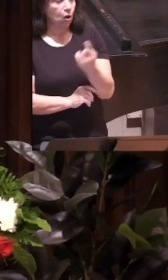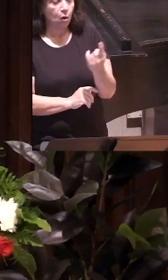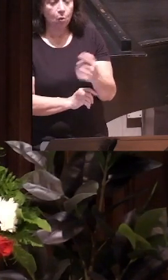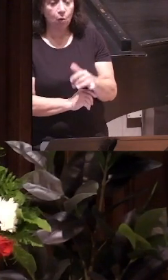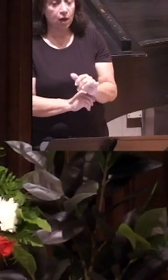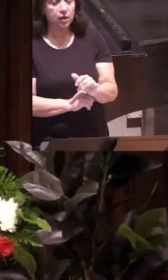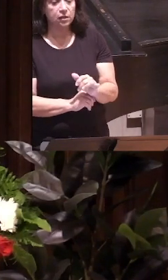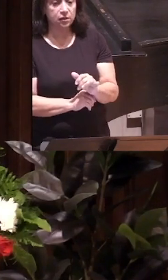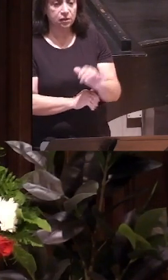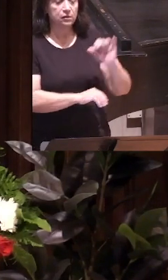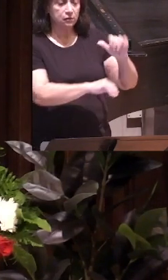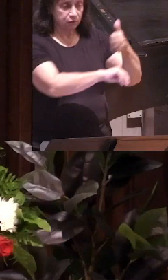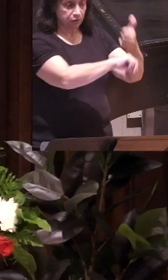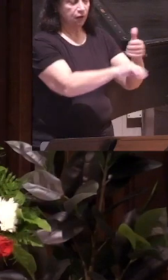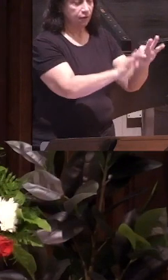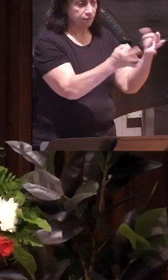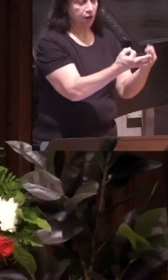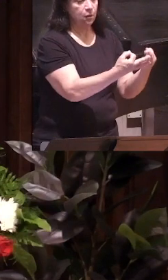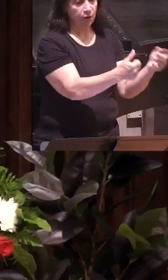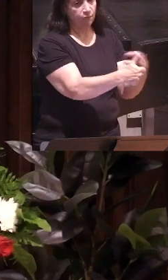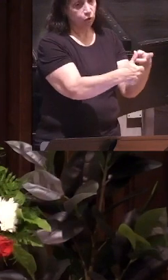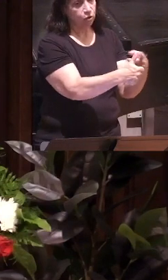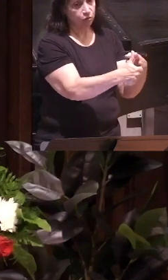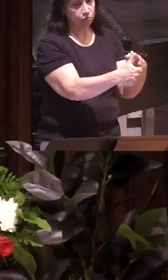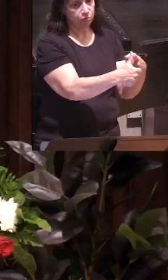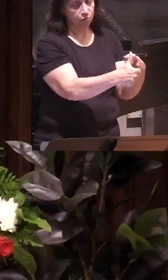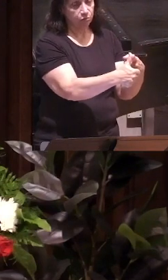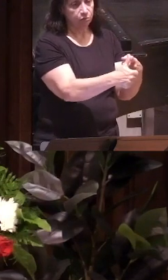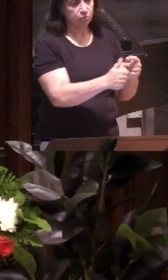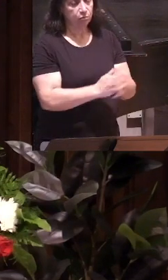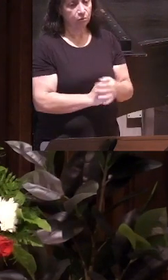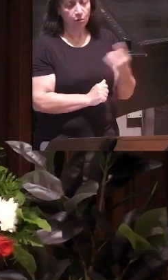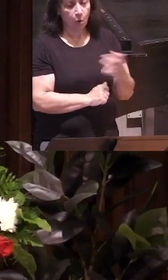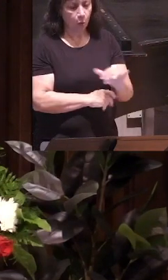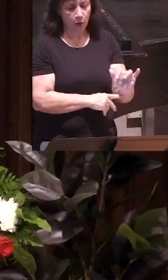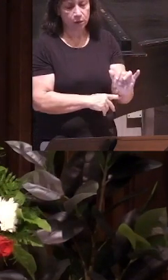always put family first, always.